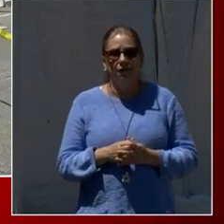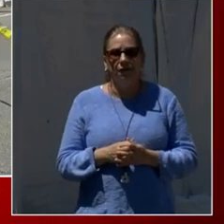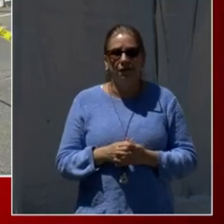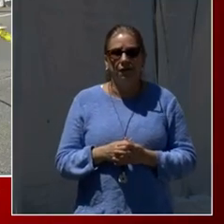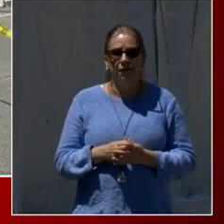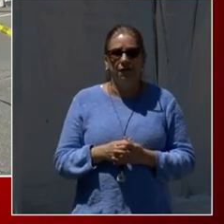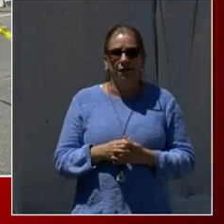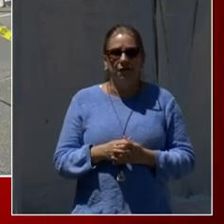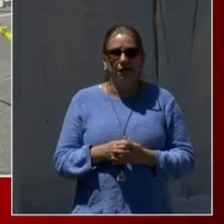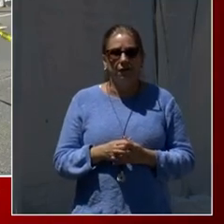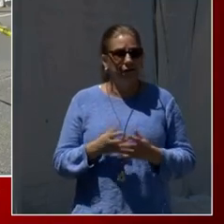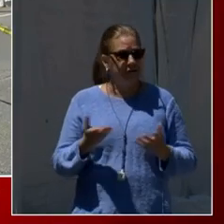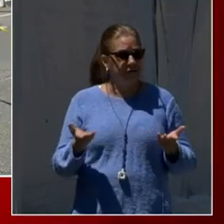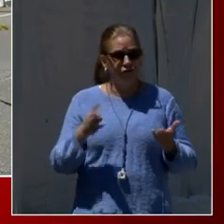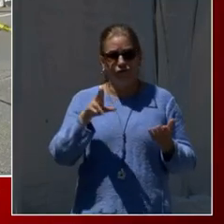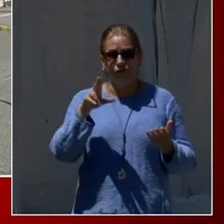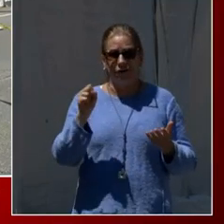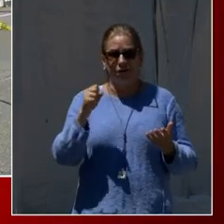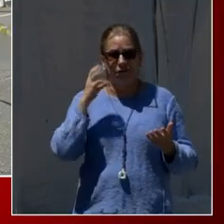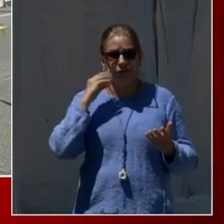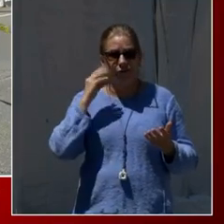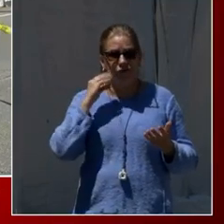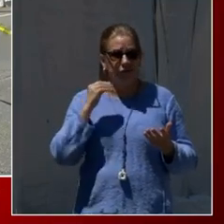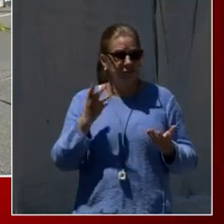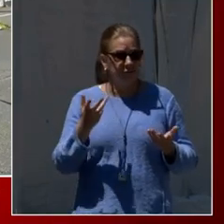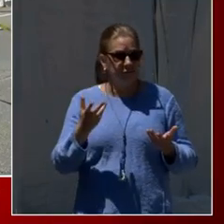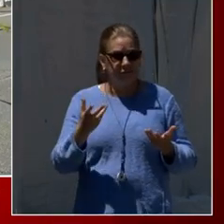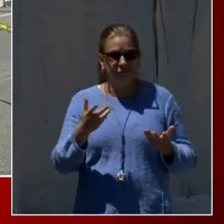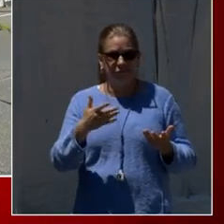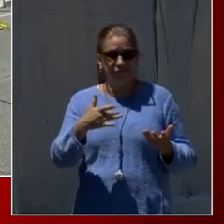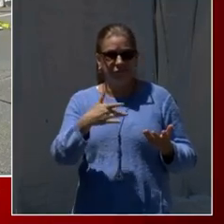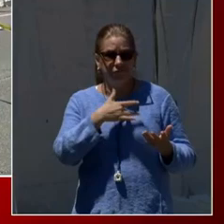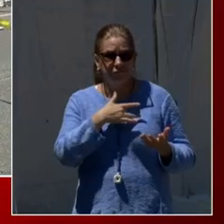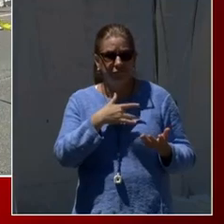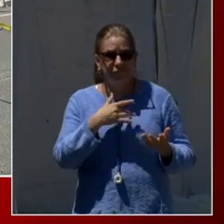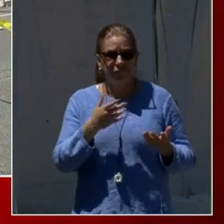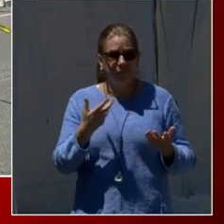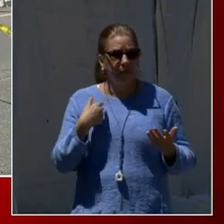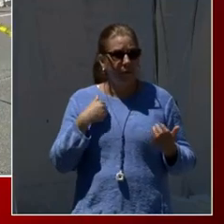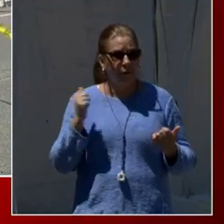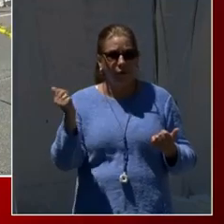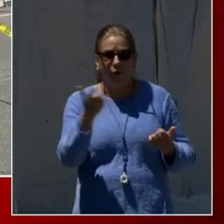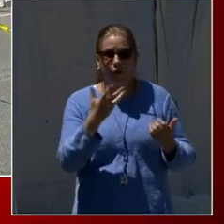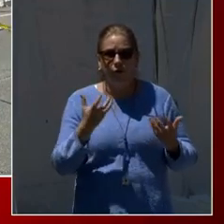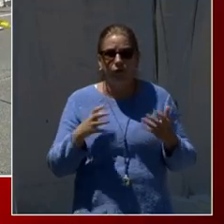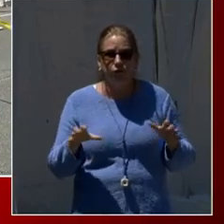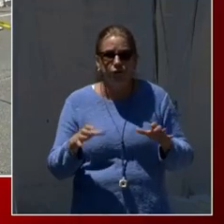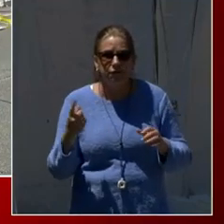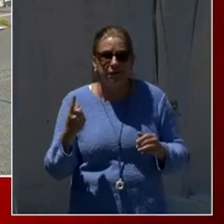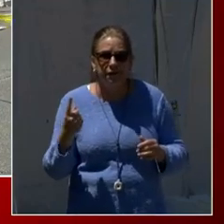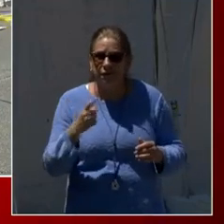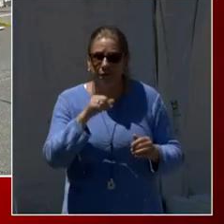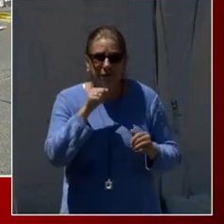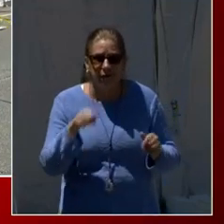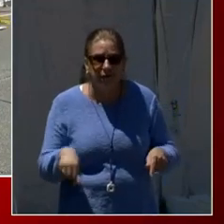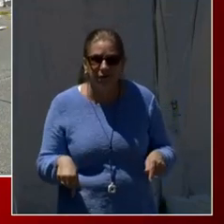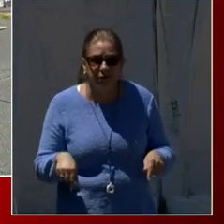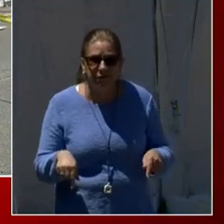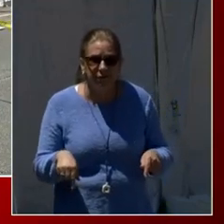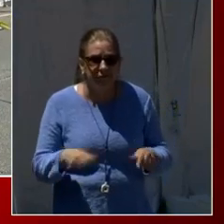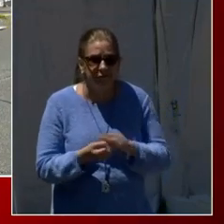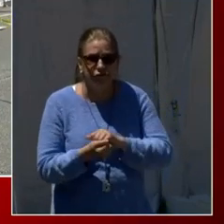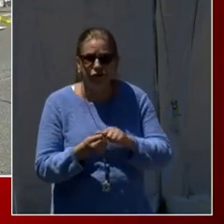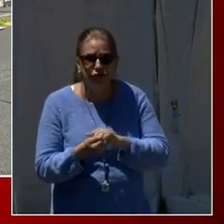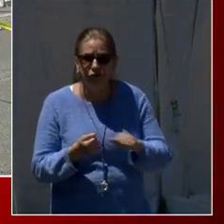something. But this is not what you do. So I guess my answer to your question is when the wheel comes round and